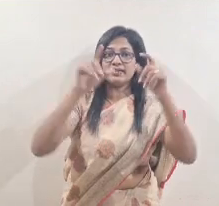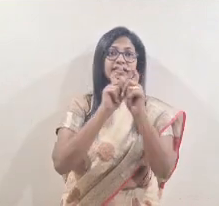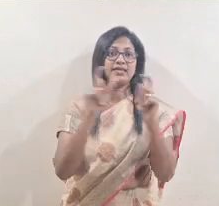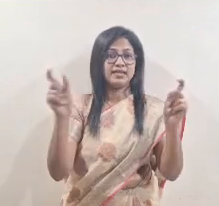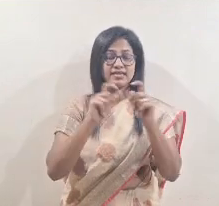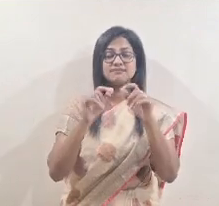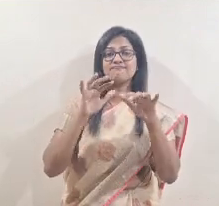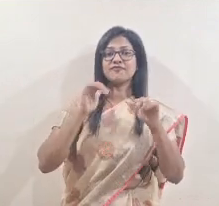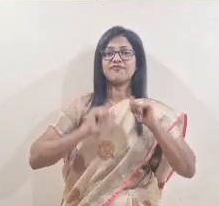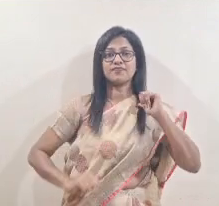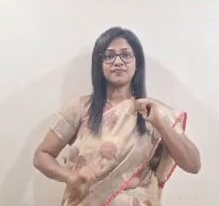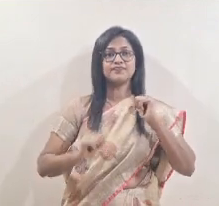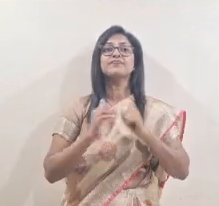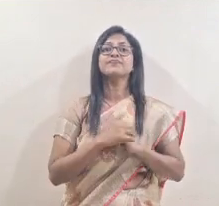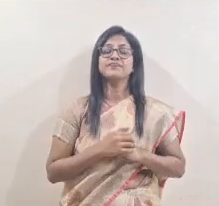aesthetics.